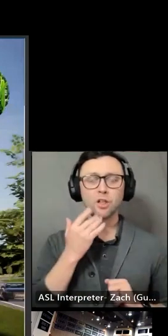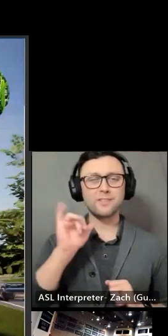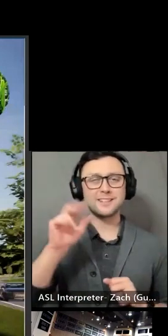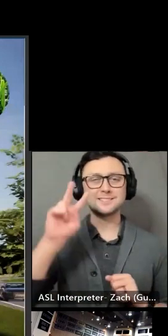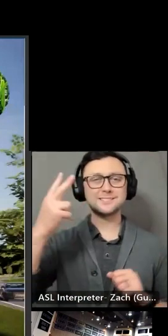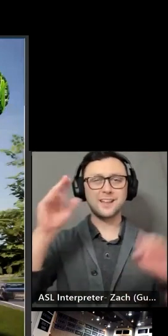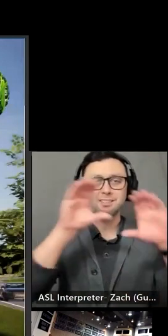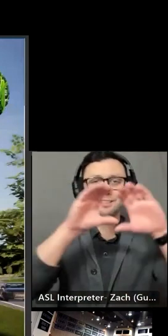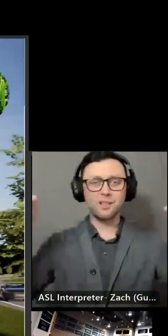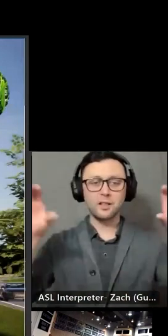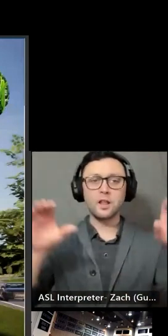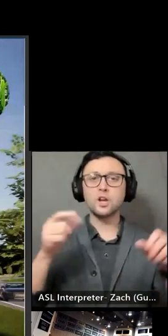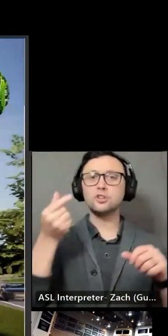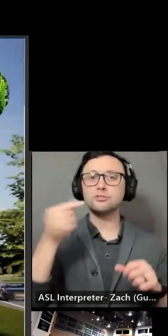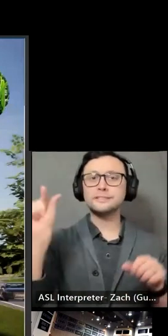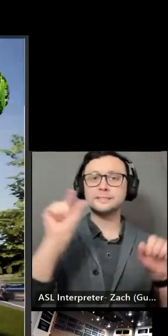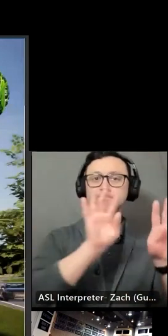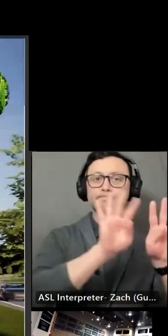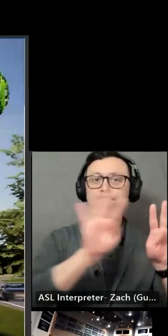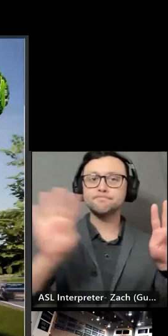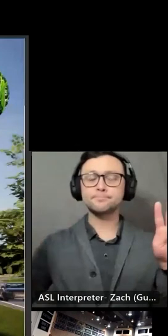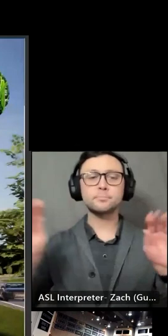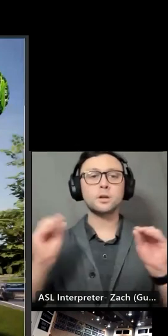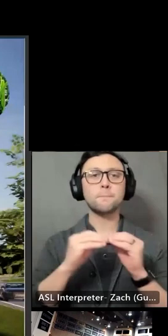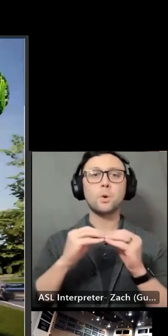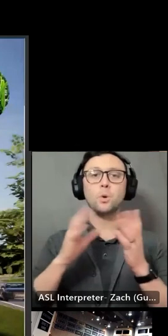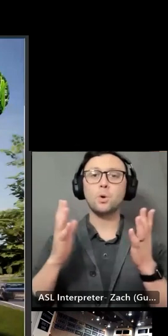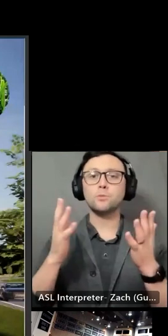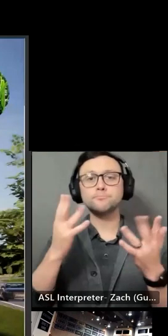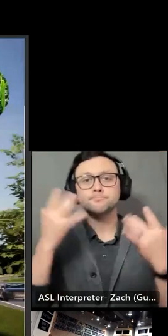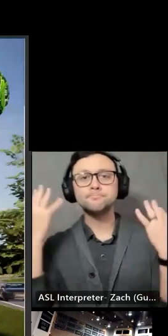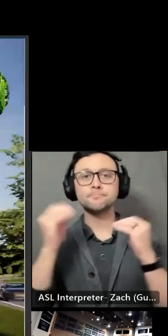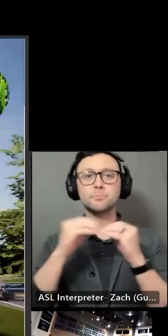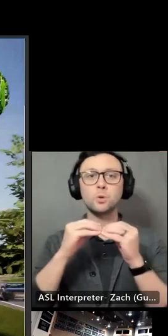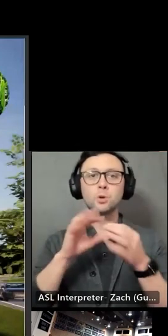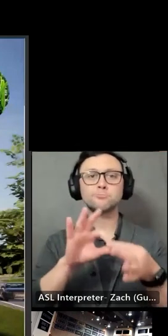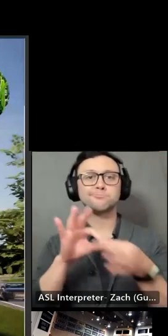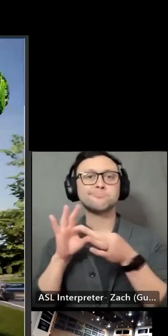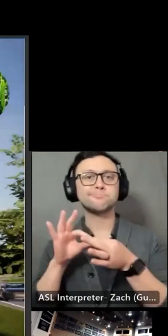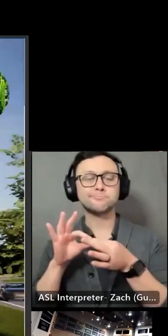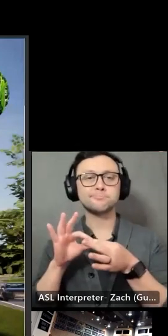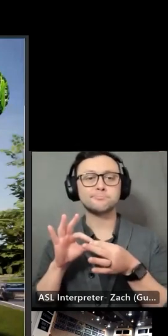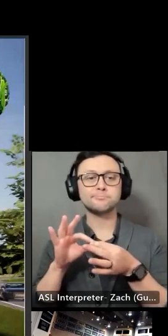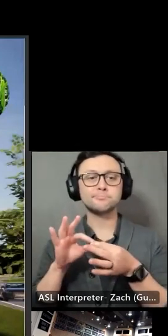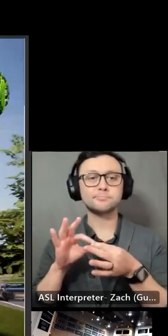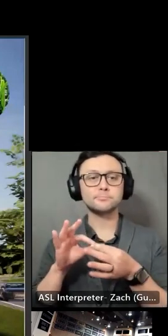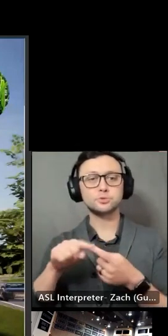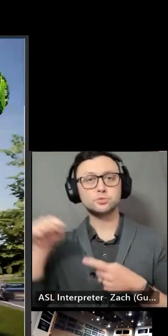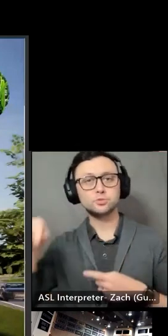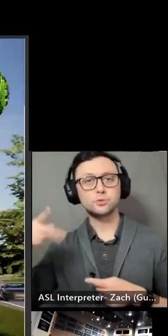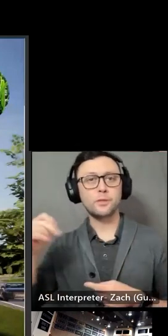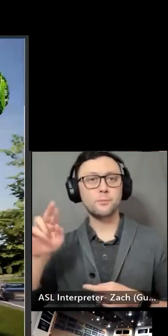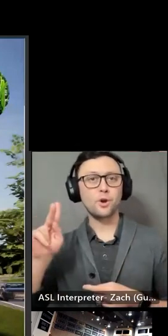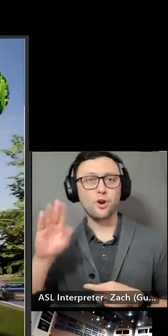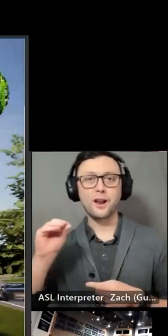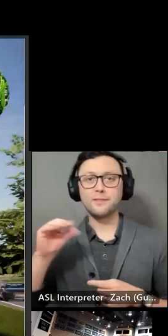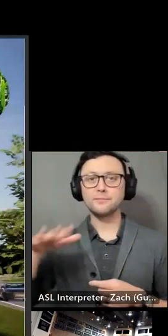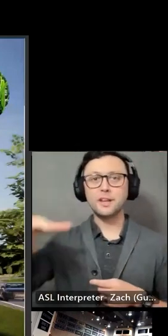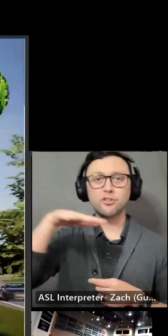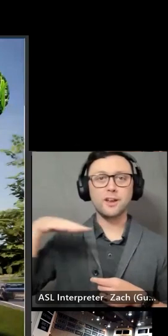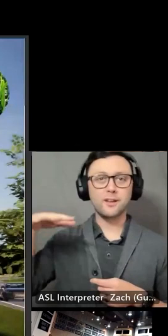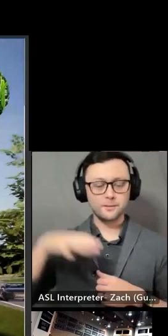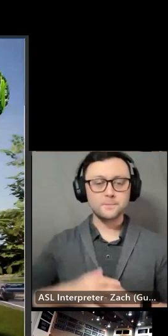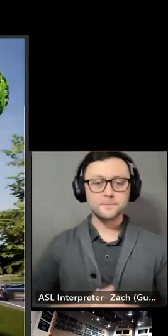there, which can be, you know, evoke a little bit more of like connection to the natural greenery that's surrounding this